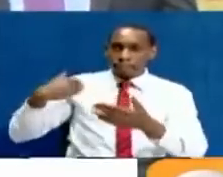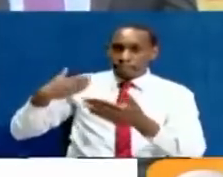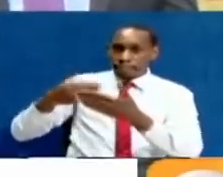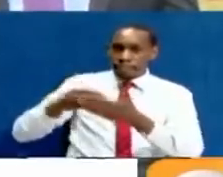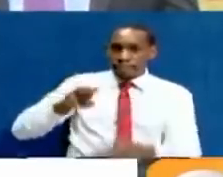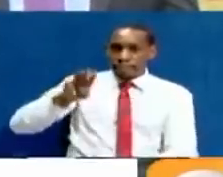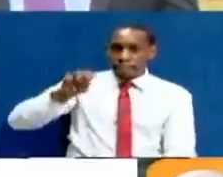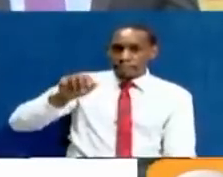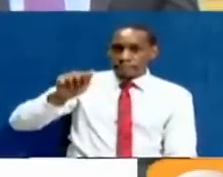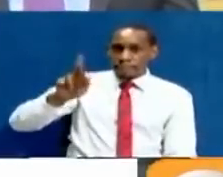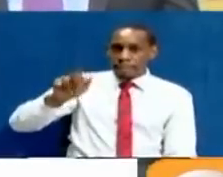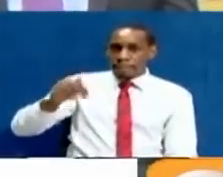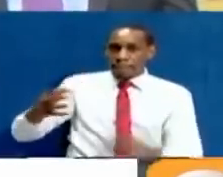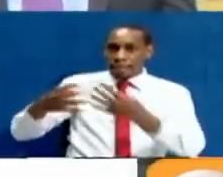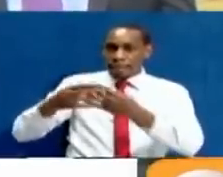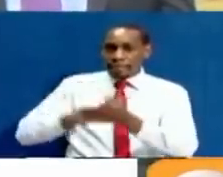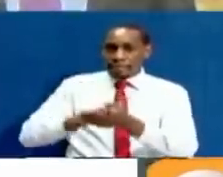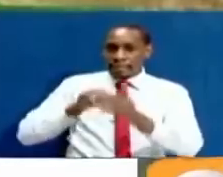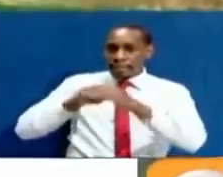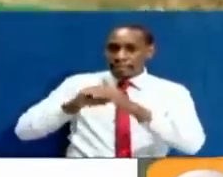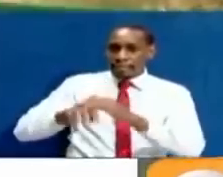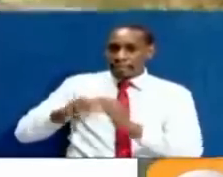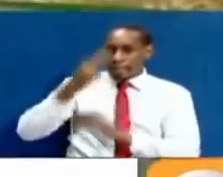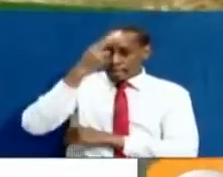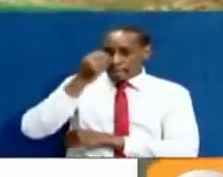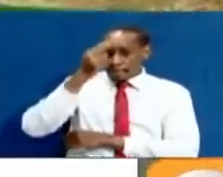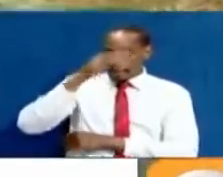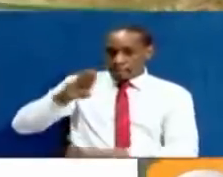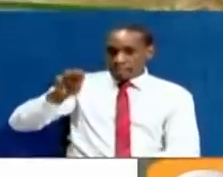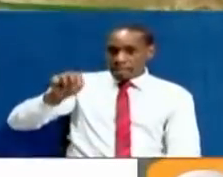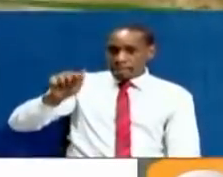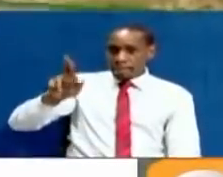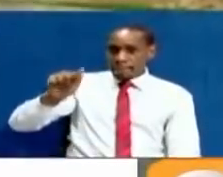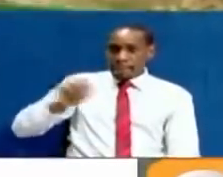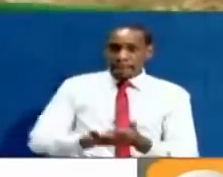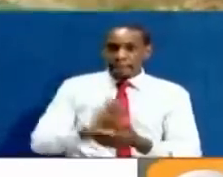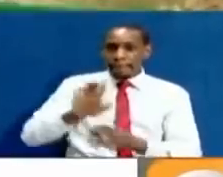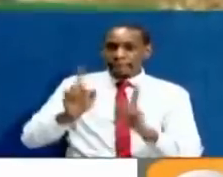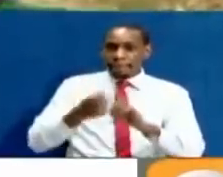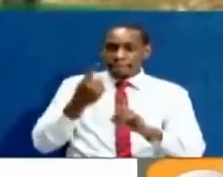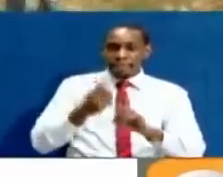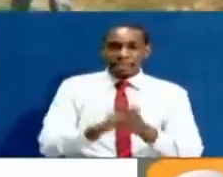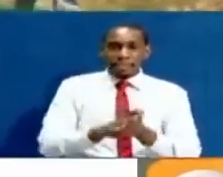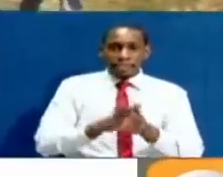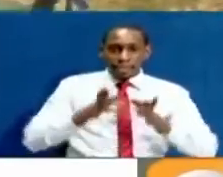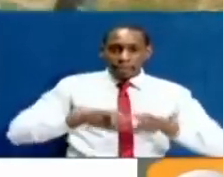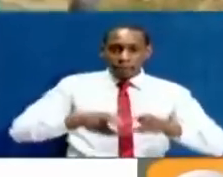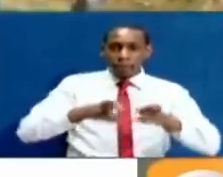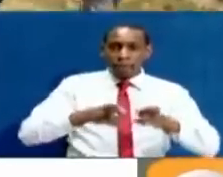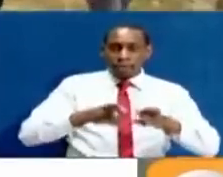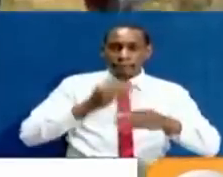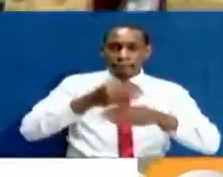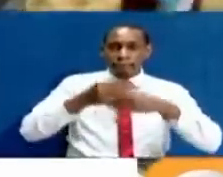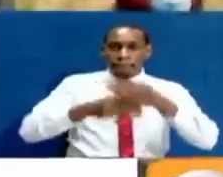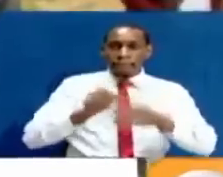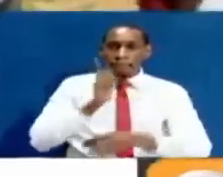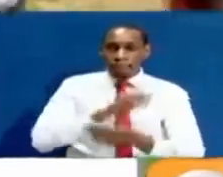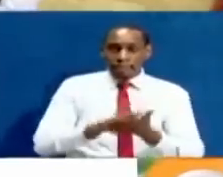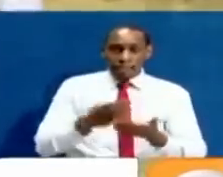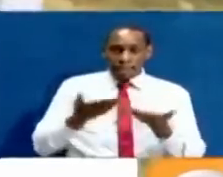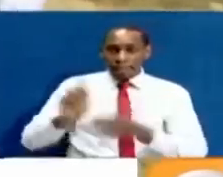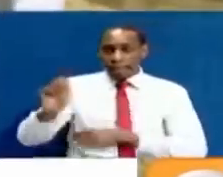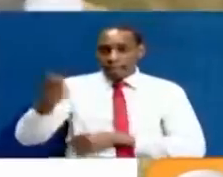Mara Gate, barabara ya kuingia Masai Mara. This is the first annuity road ever done, not